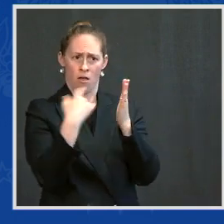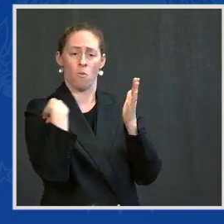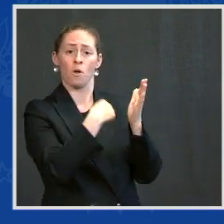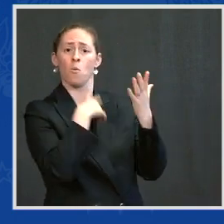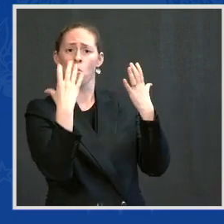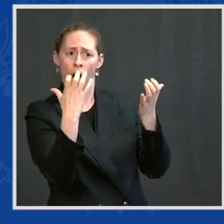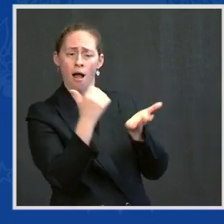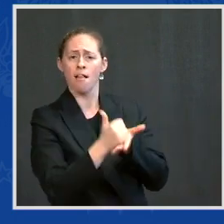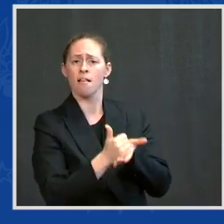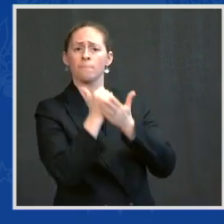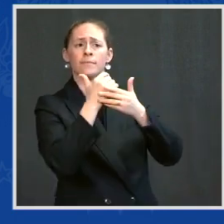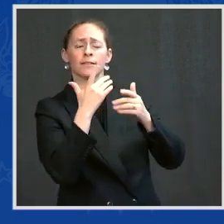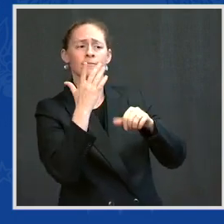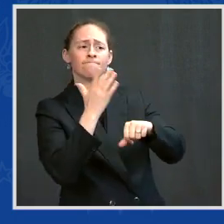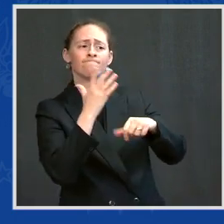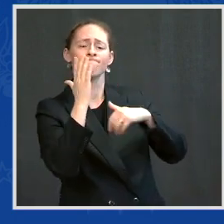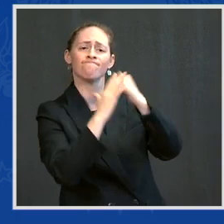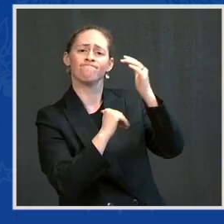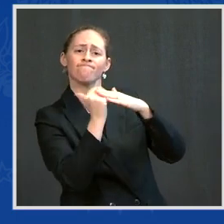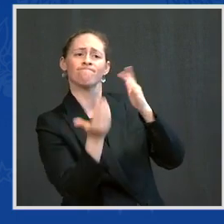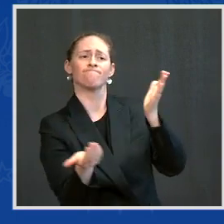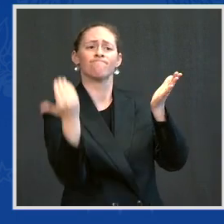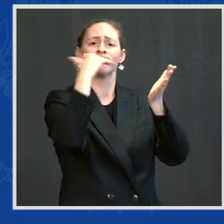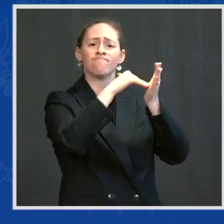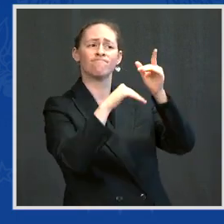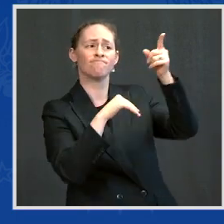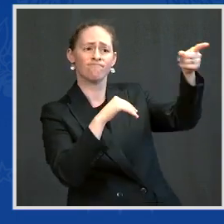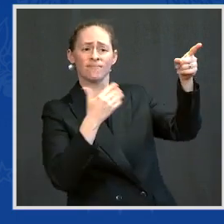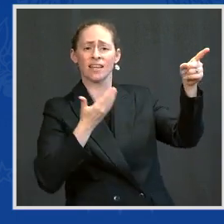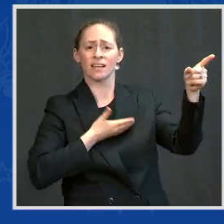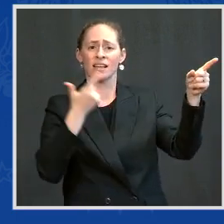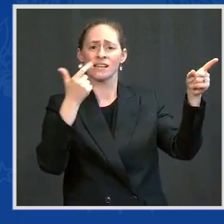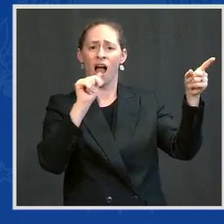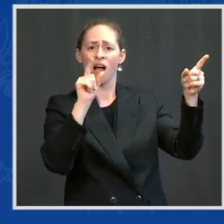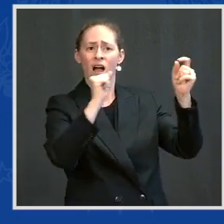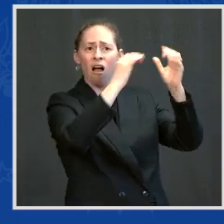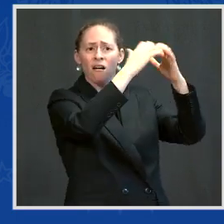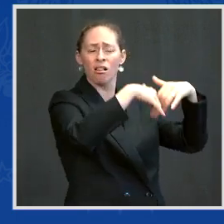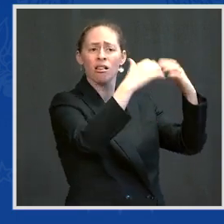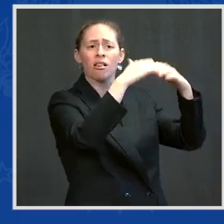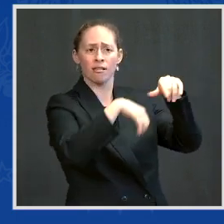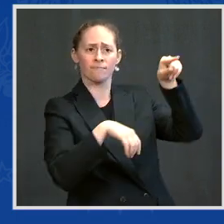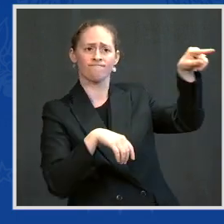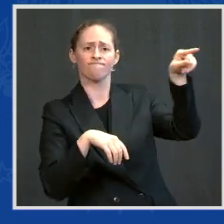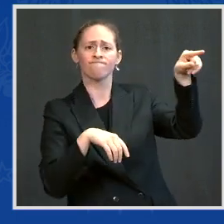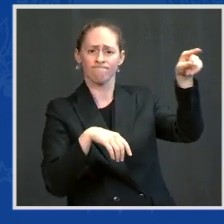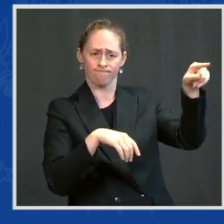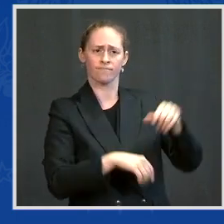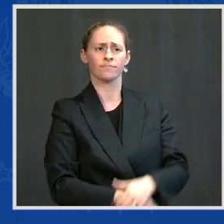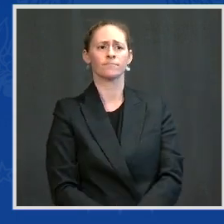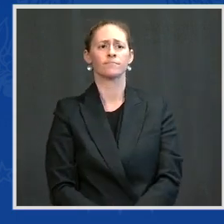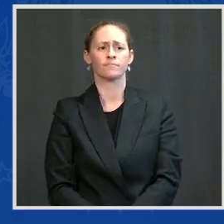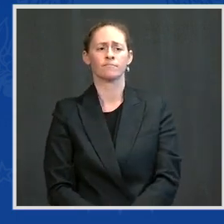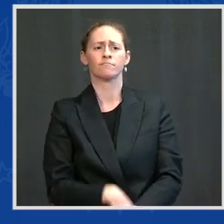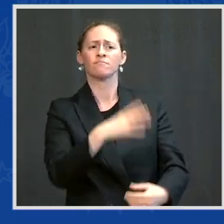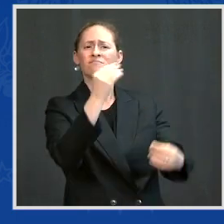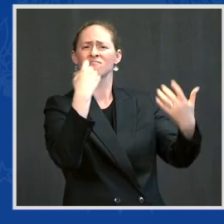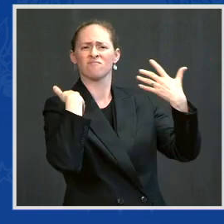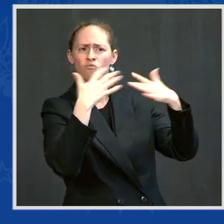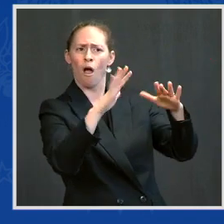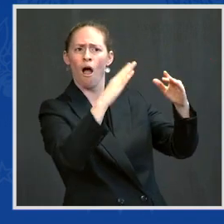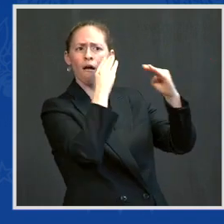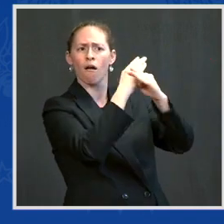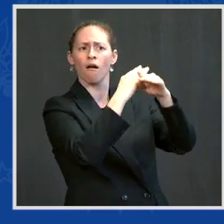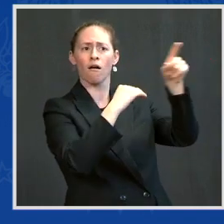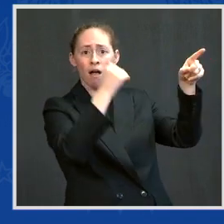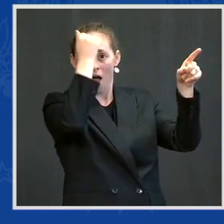without re-engaging, without providing Hamas the opportunity to rebuild their weapon systems, rebuild the